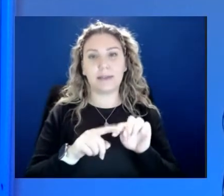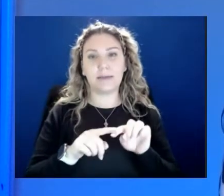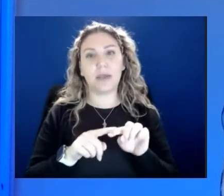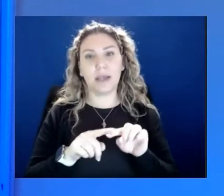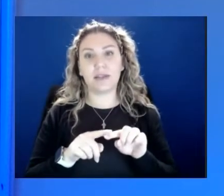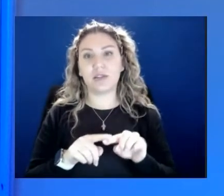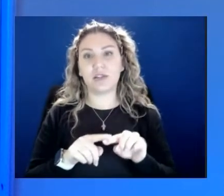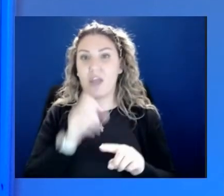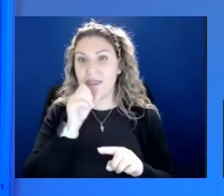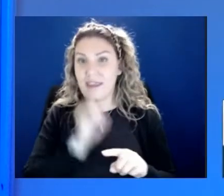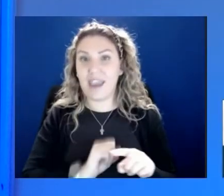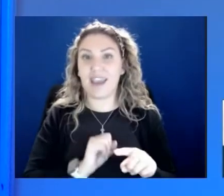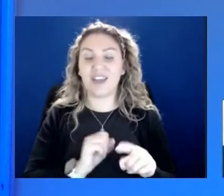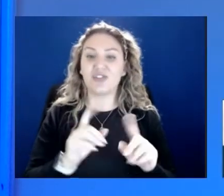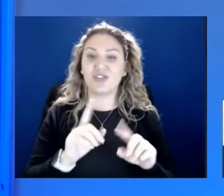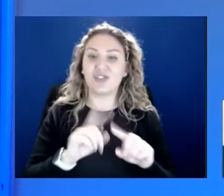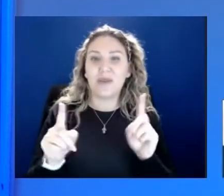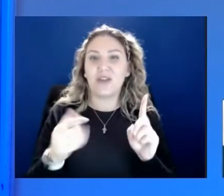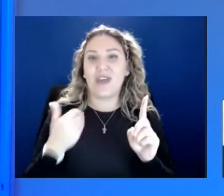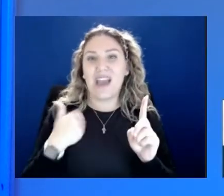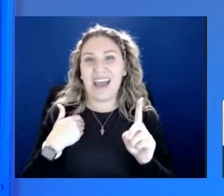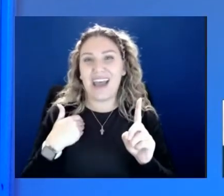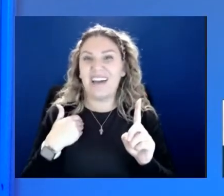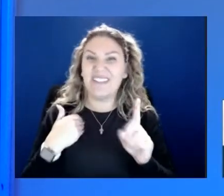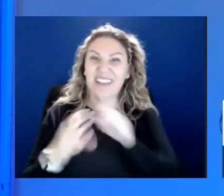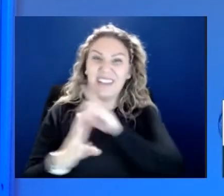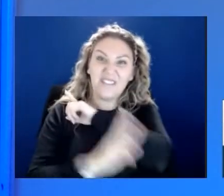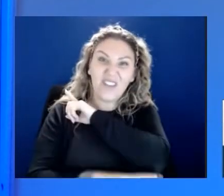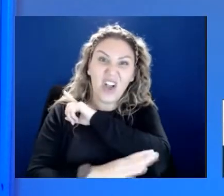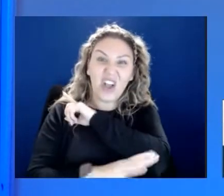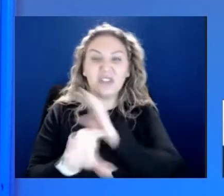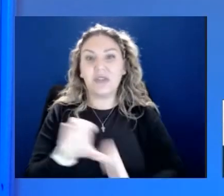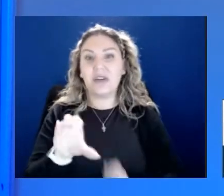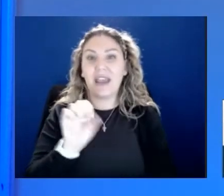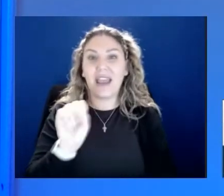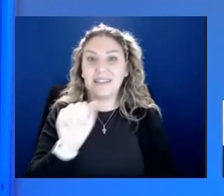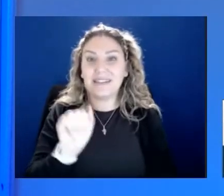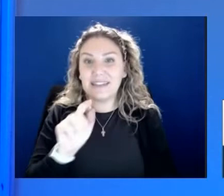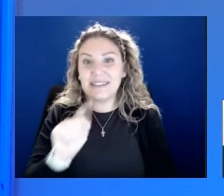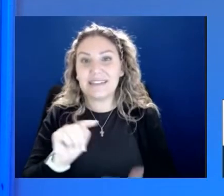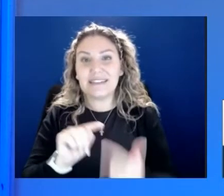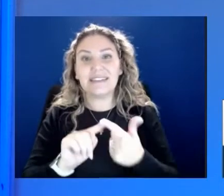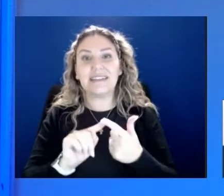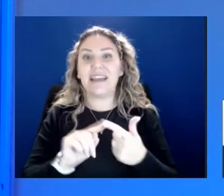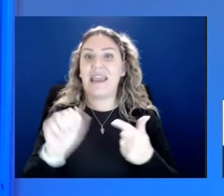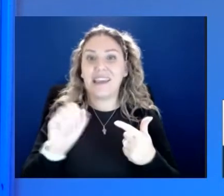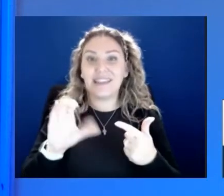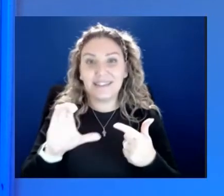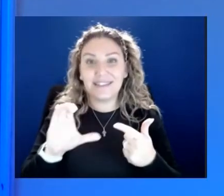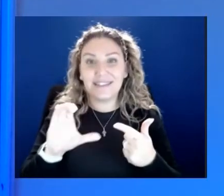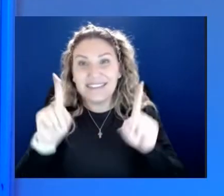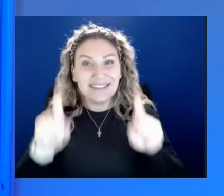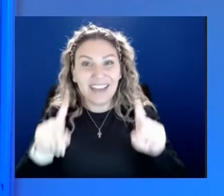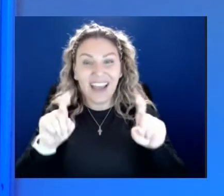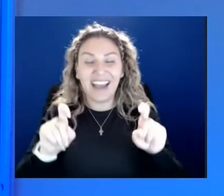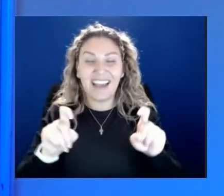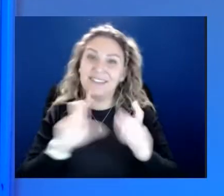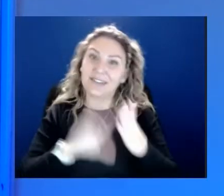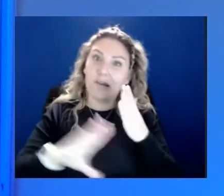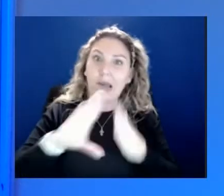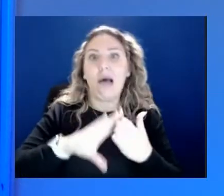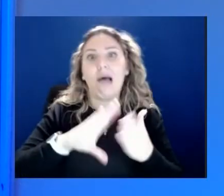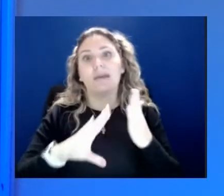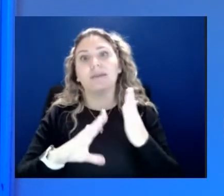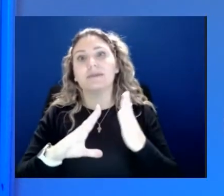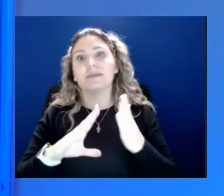people doing our SATs and our ACTs, and there's just college applications are due. So I think really knowing your kid and the deadlines and where